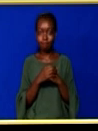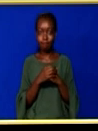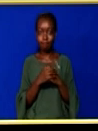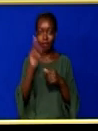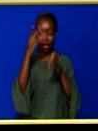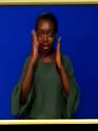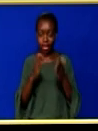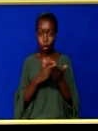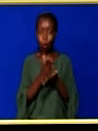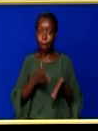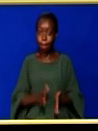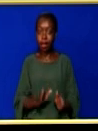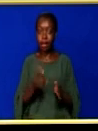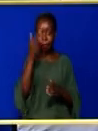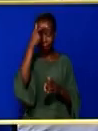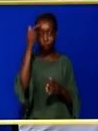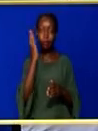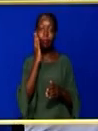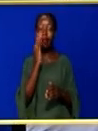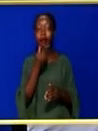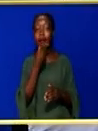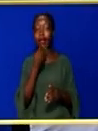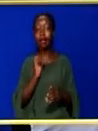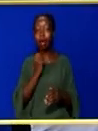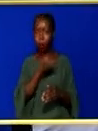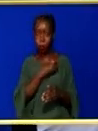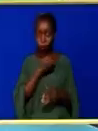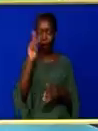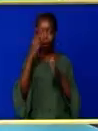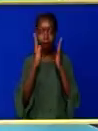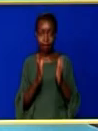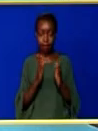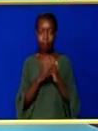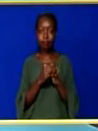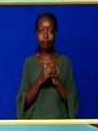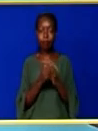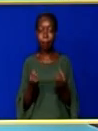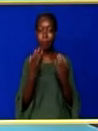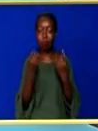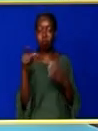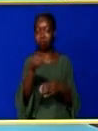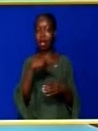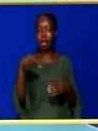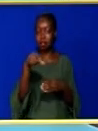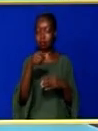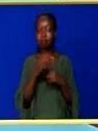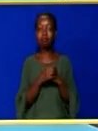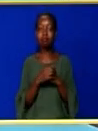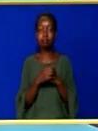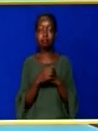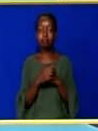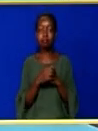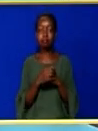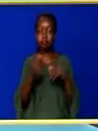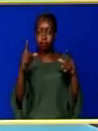citizen. By because birth. Our mothers or our parents were Kenyans. A citizen, yes, we are Kenyan citizens. So majority of us, we belong there. There. Let's look at the